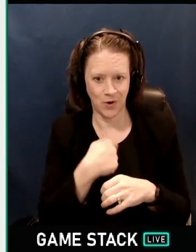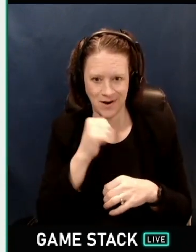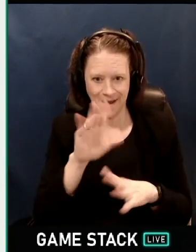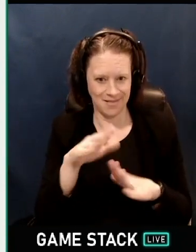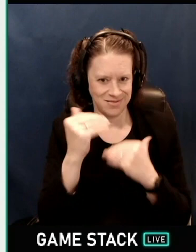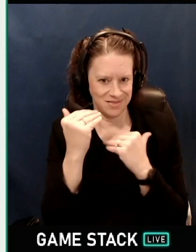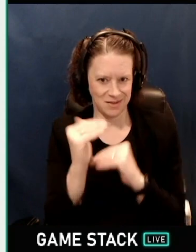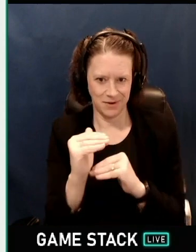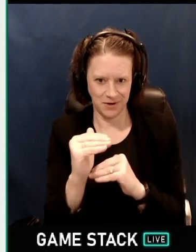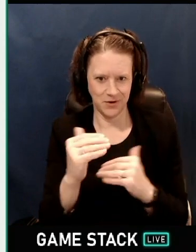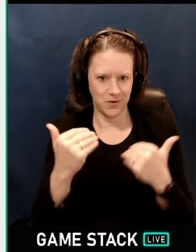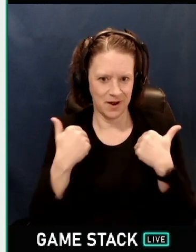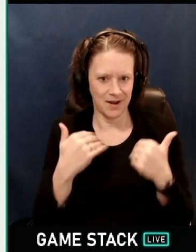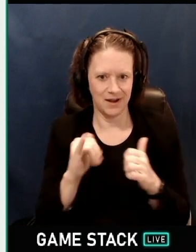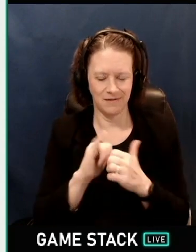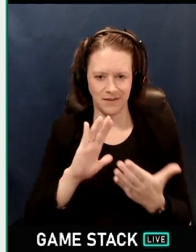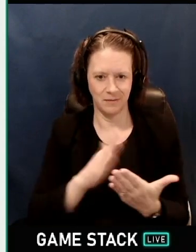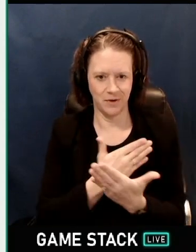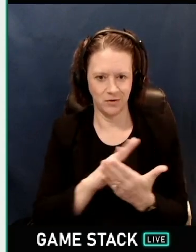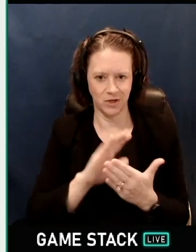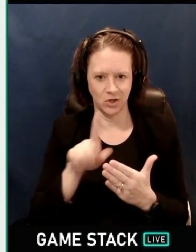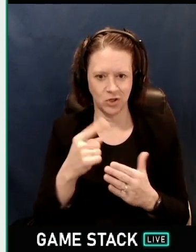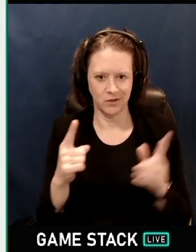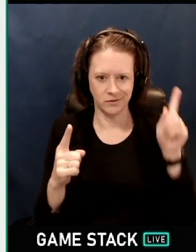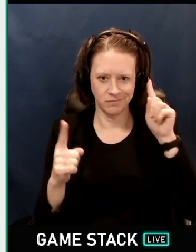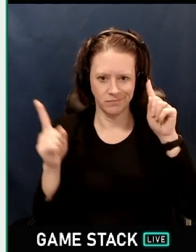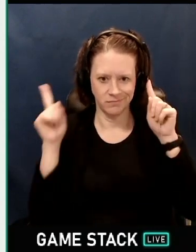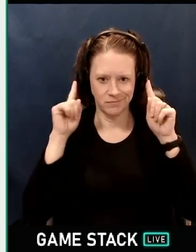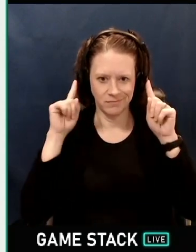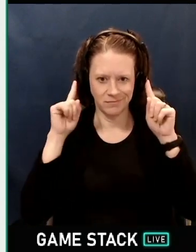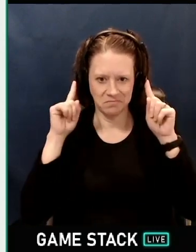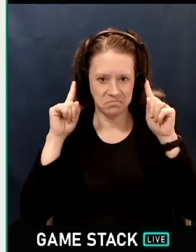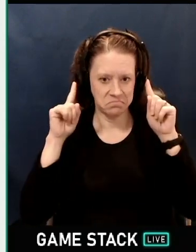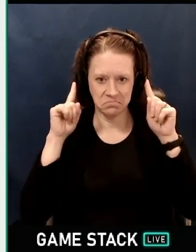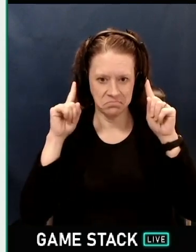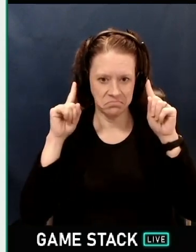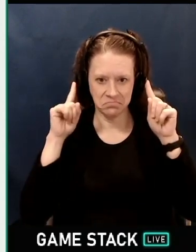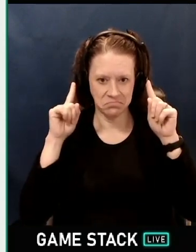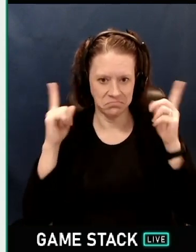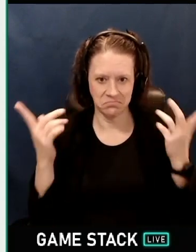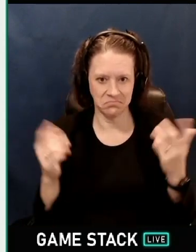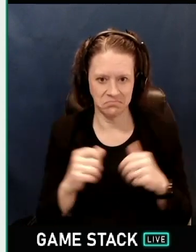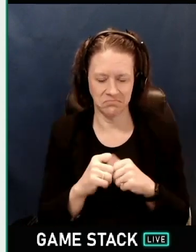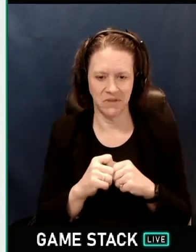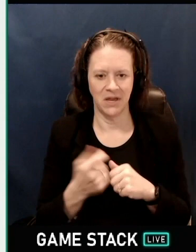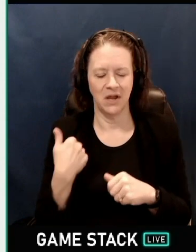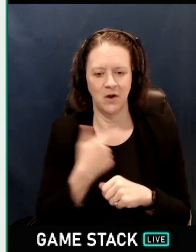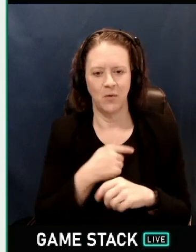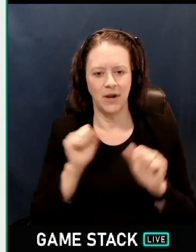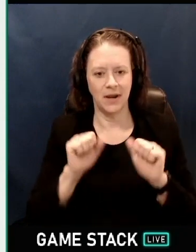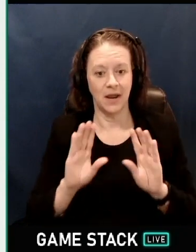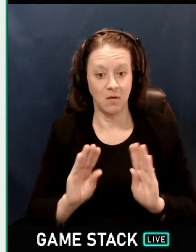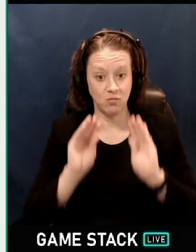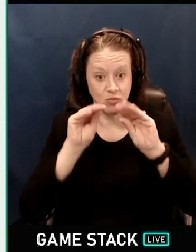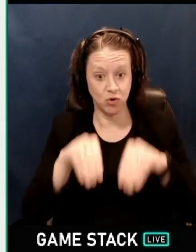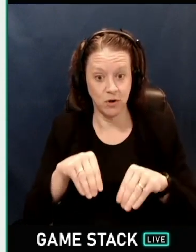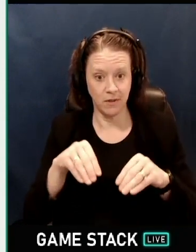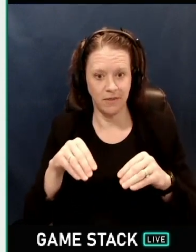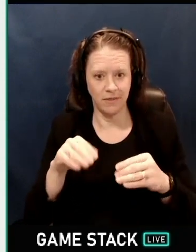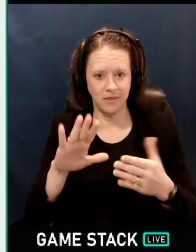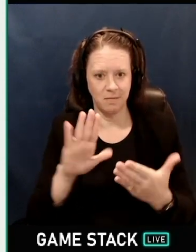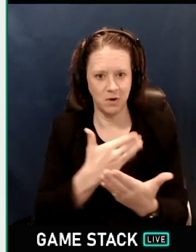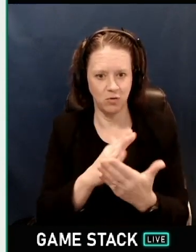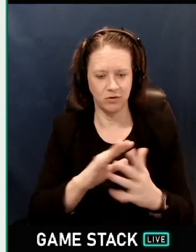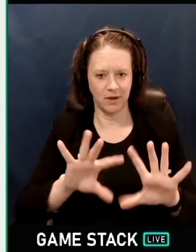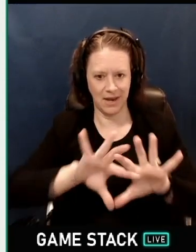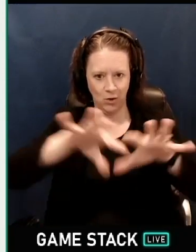our music play just left and right. We can put the music into the space. So